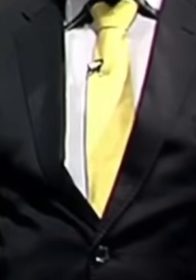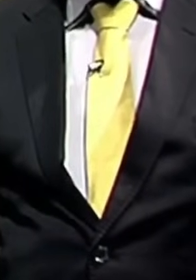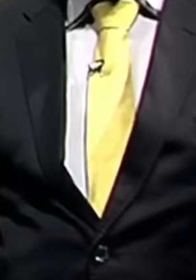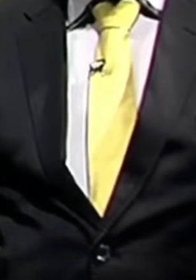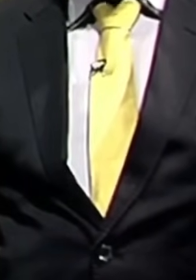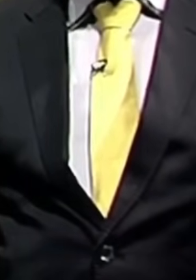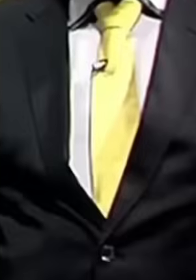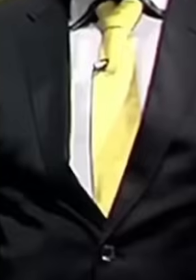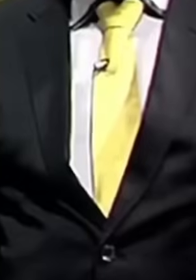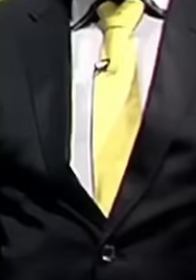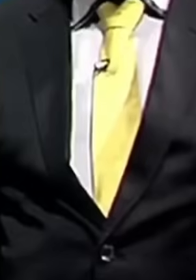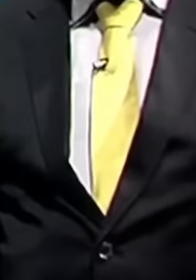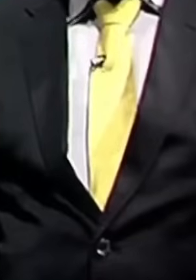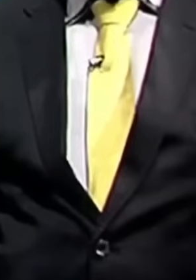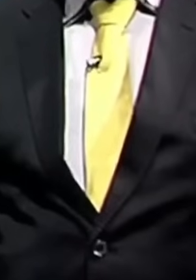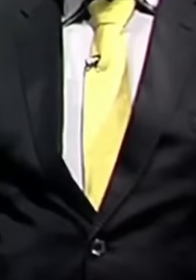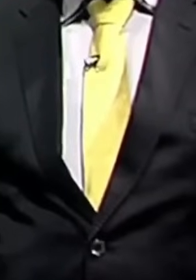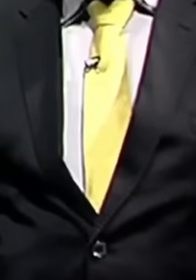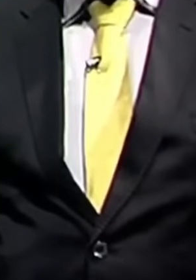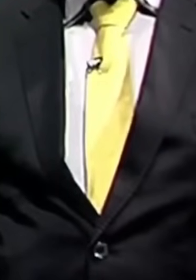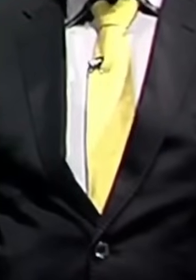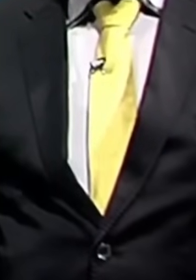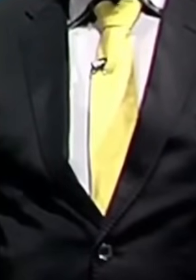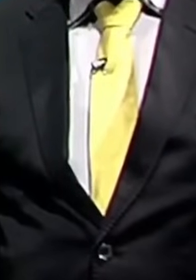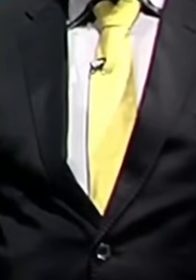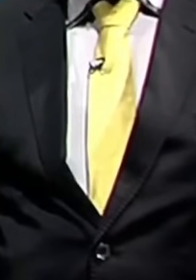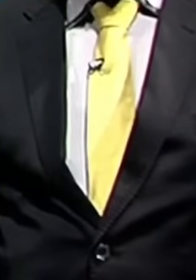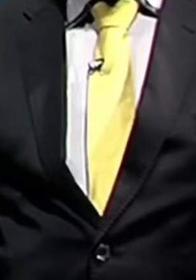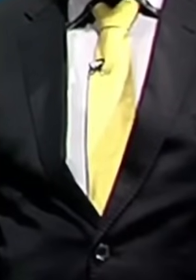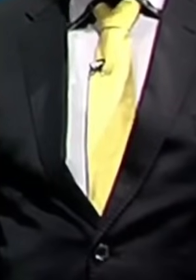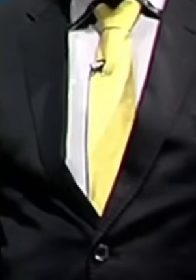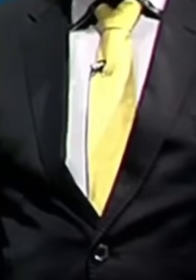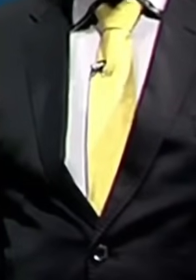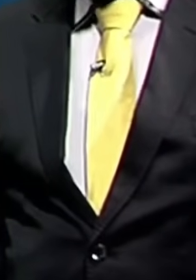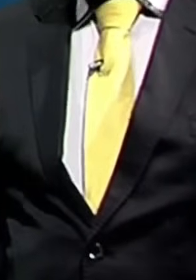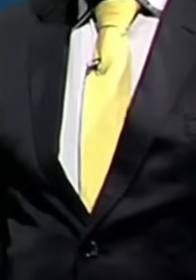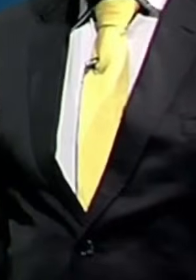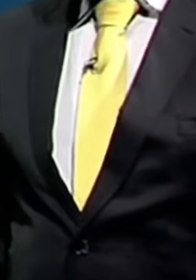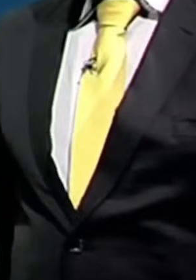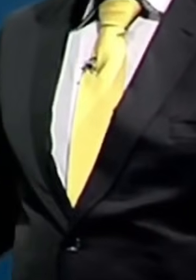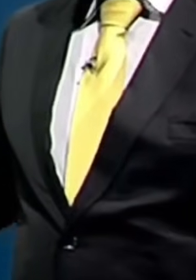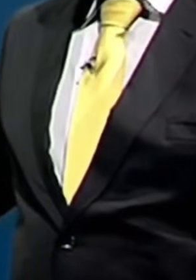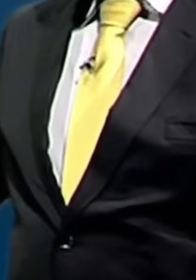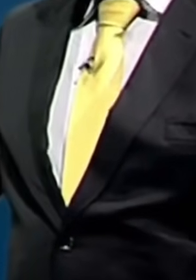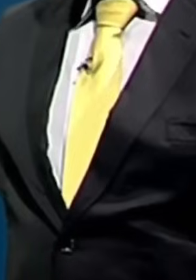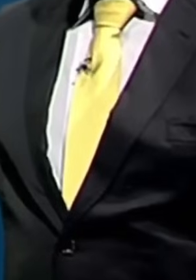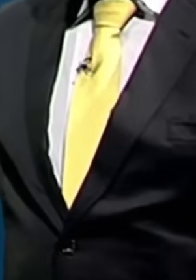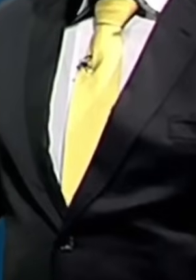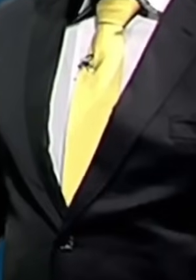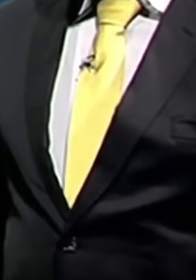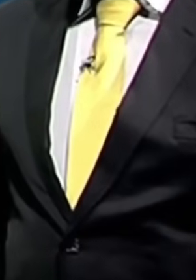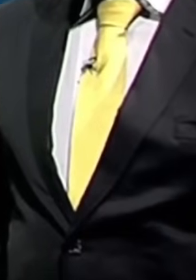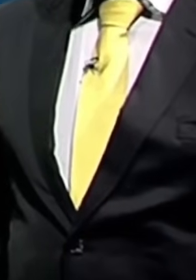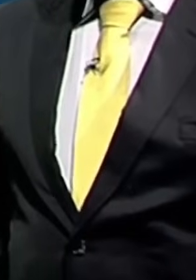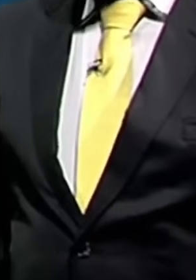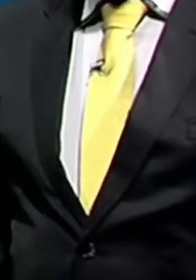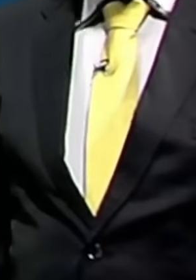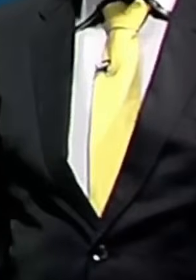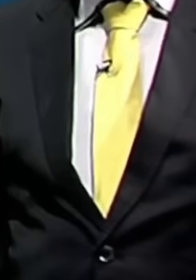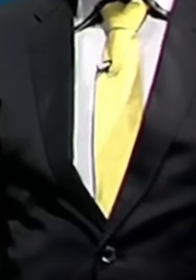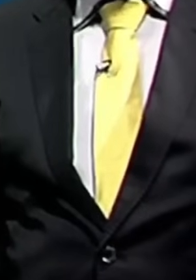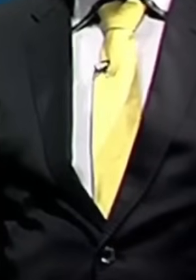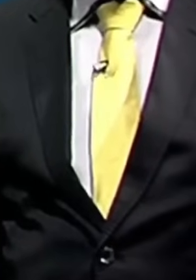province eno ha re shebile ka hare go province ya ne ya KwaZulu-Natal re ka lwela province ya KwaZulu-Natal e be le maemo a tleng a futfutumetse tla fitla tsa mashwabile metsomhlano mona